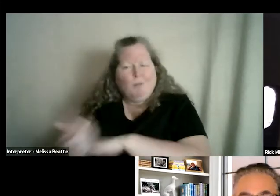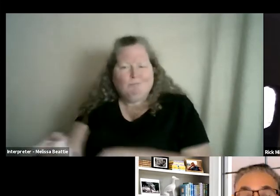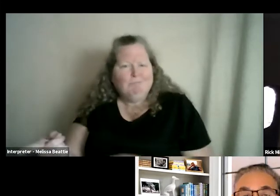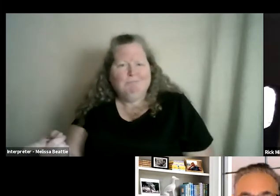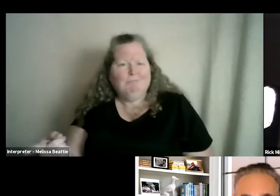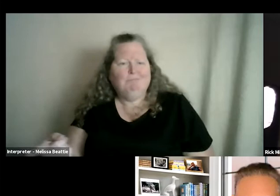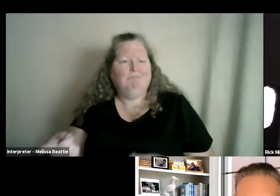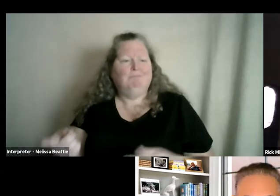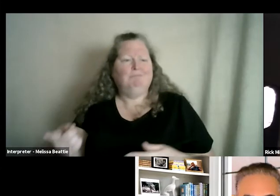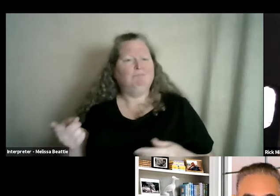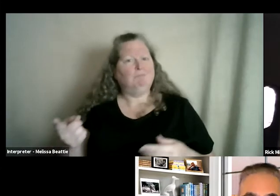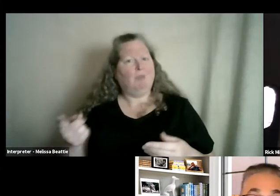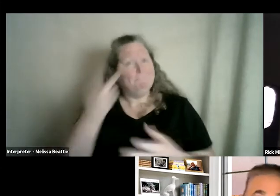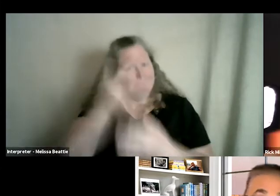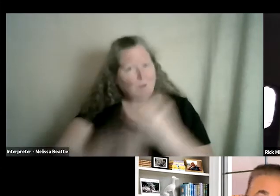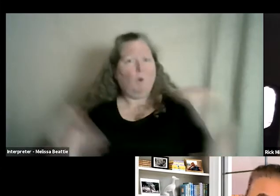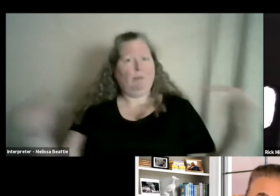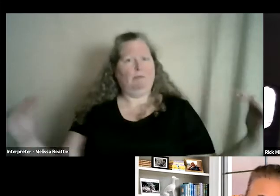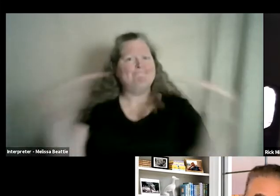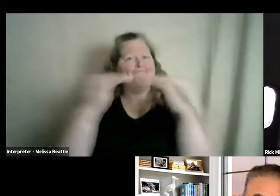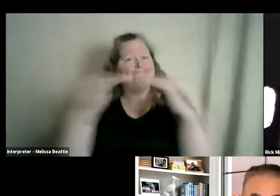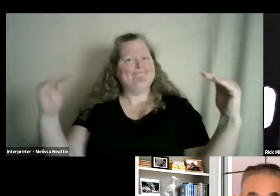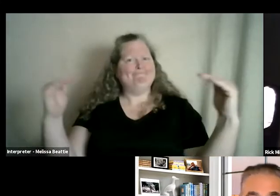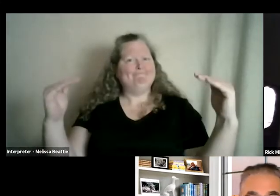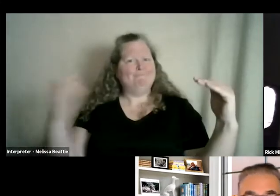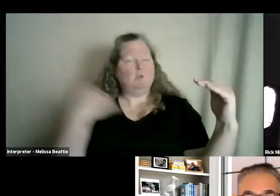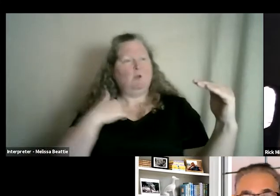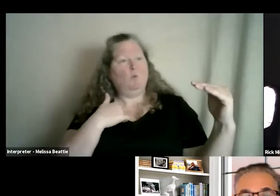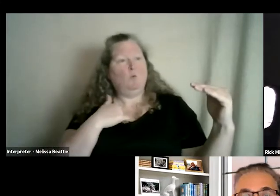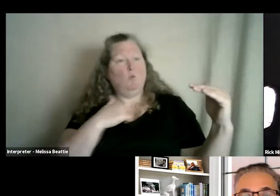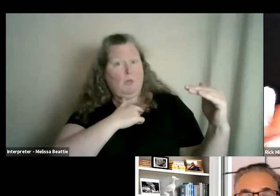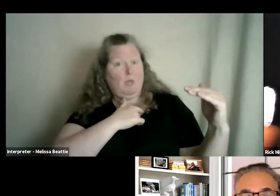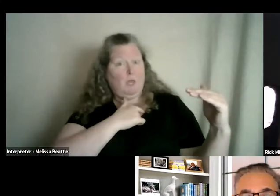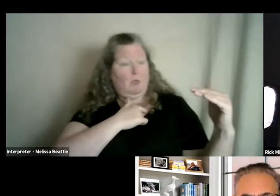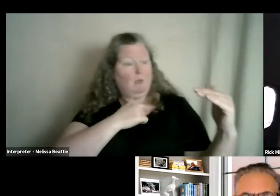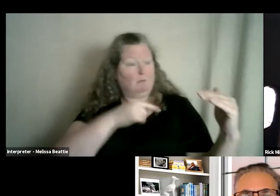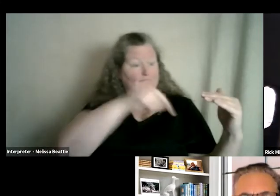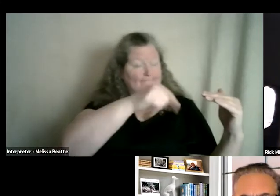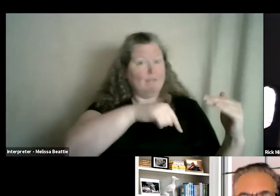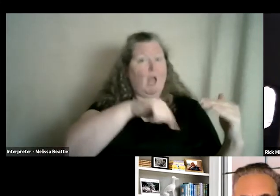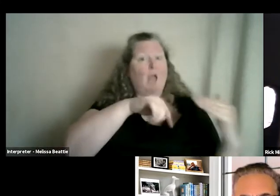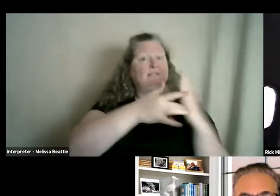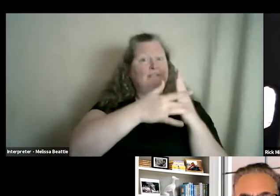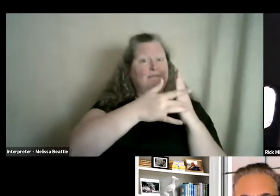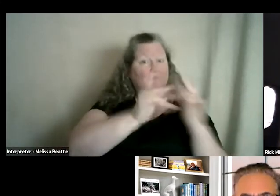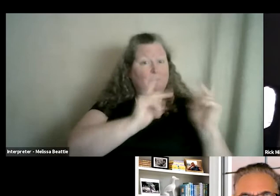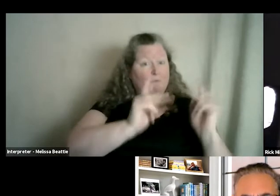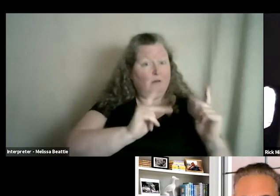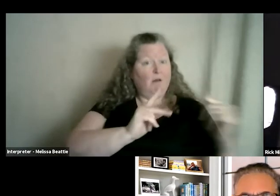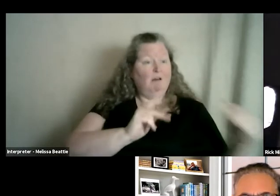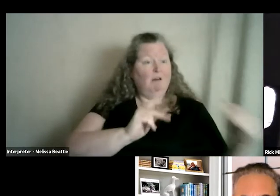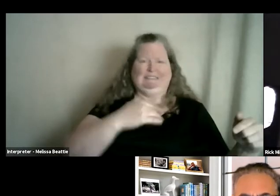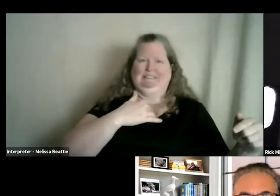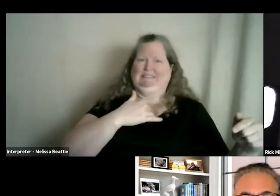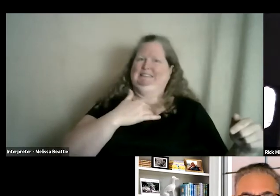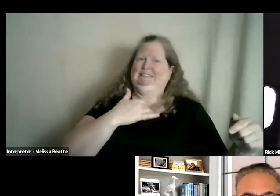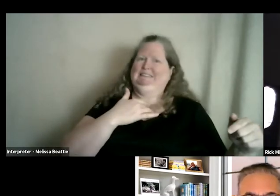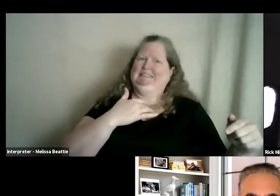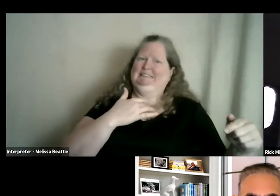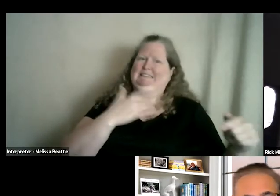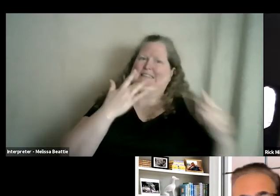We are equally responsible. We as technologists have been very poor at